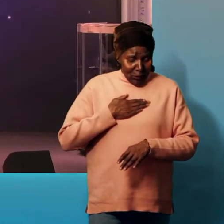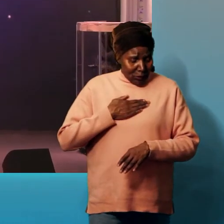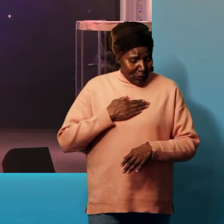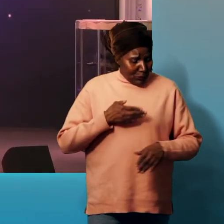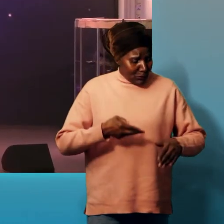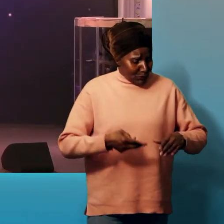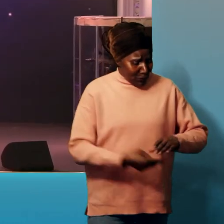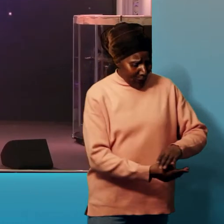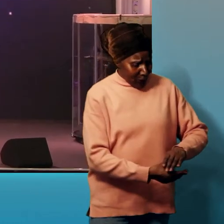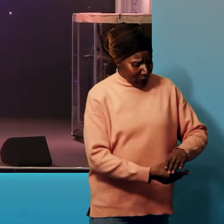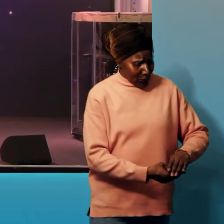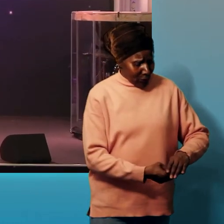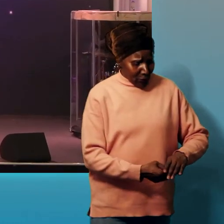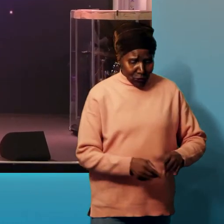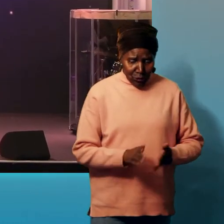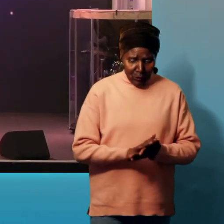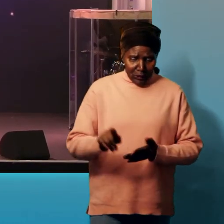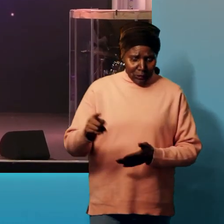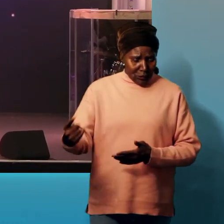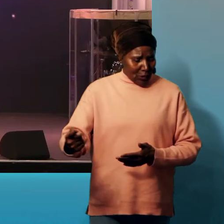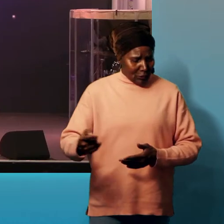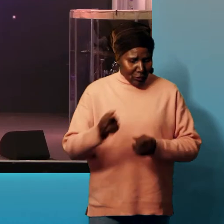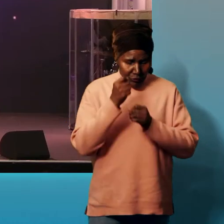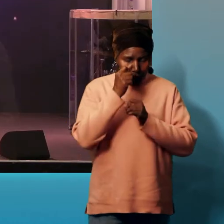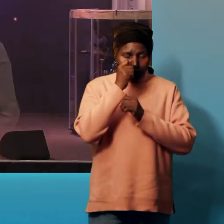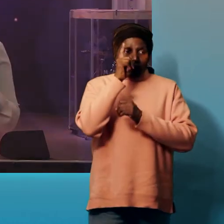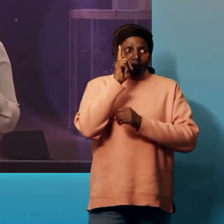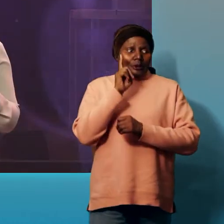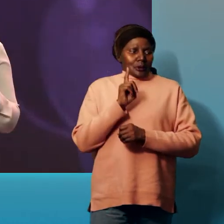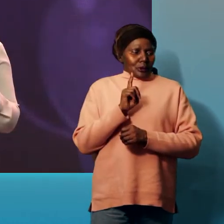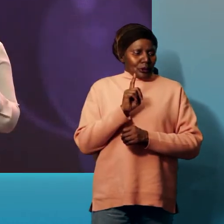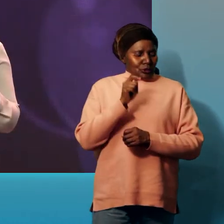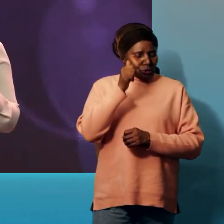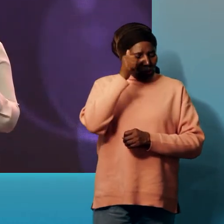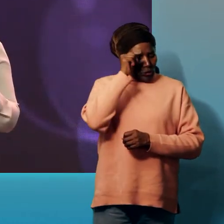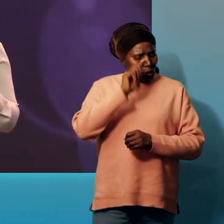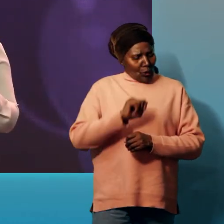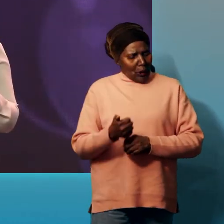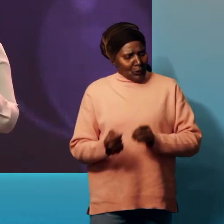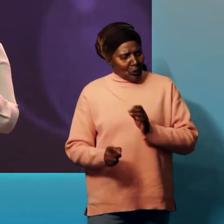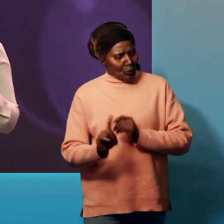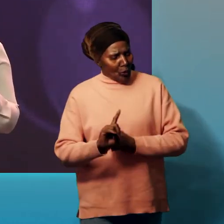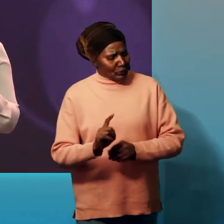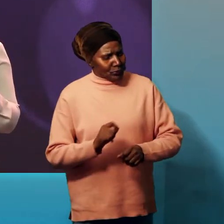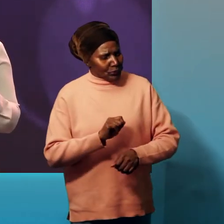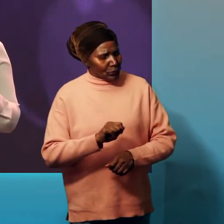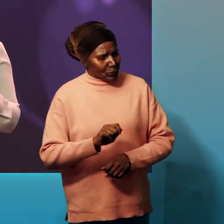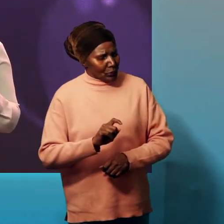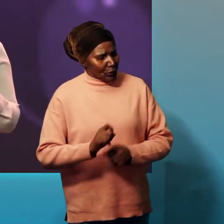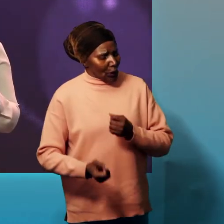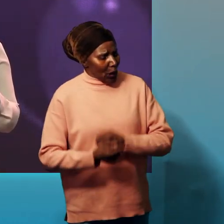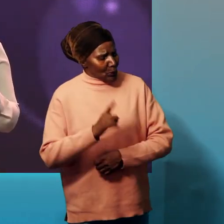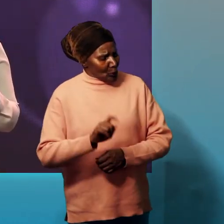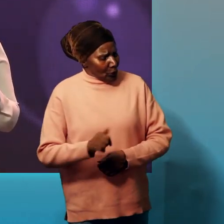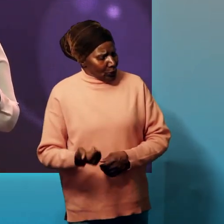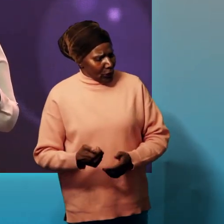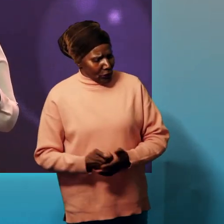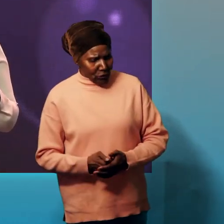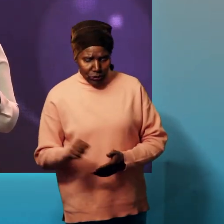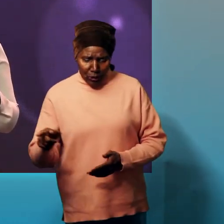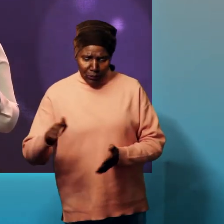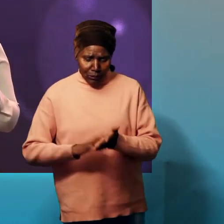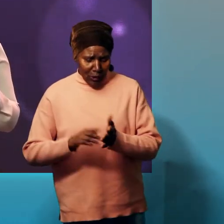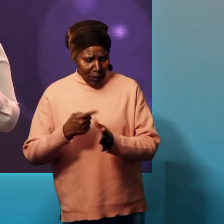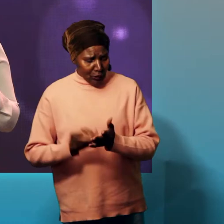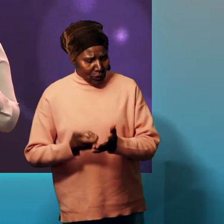that she has had a revelation of what is to come next. Mary has had a revelation. She knows exactly what is to